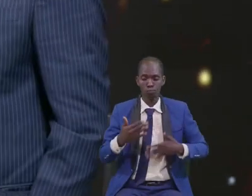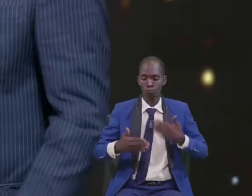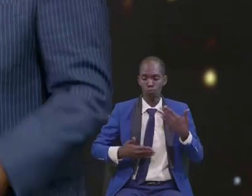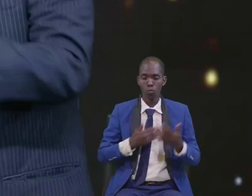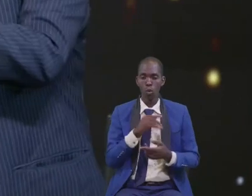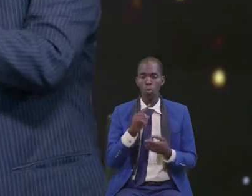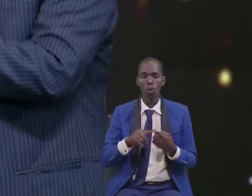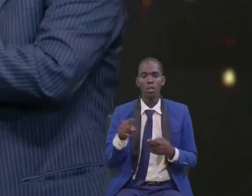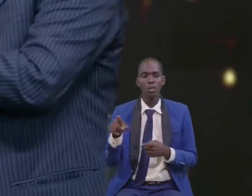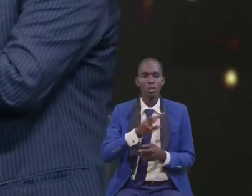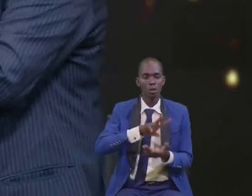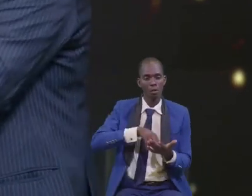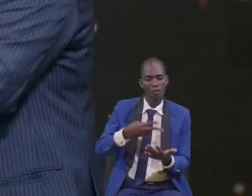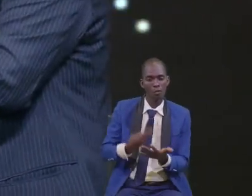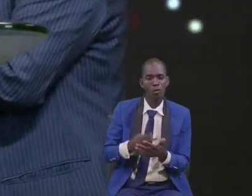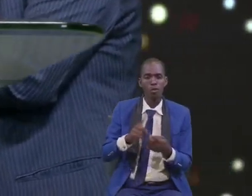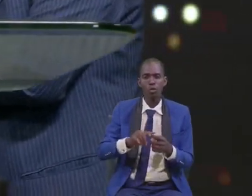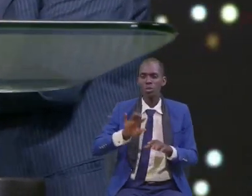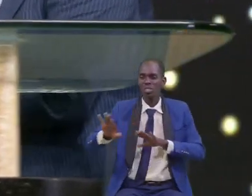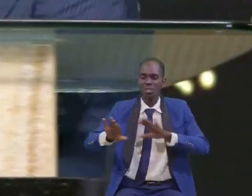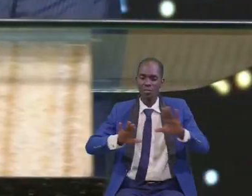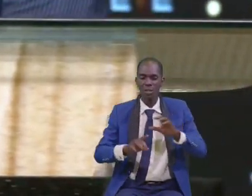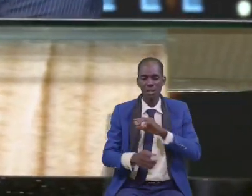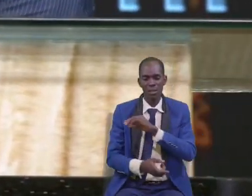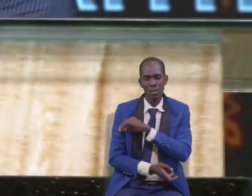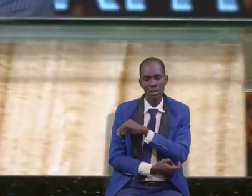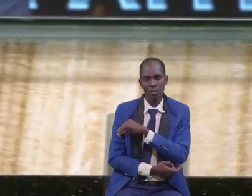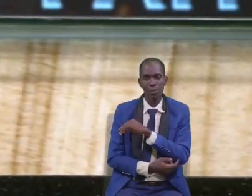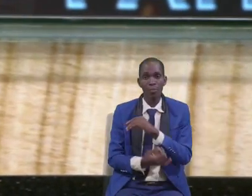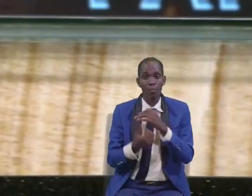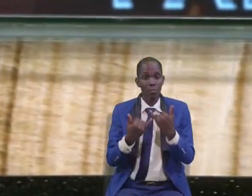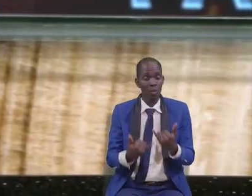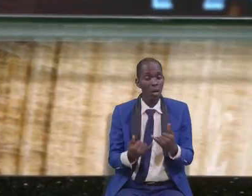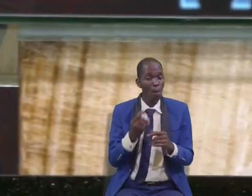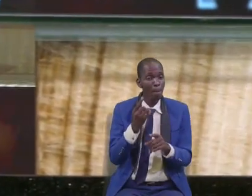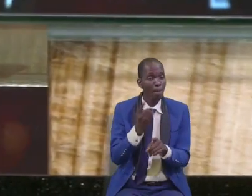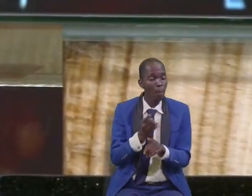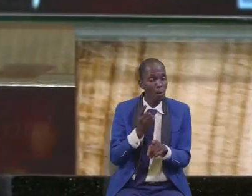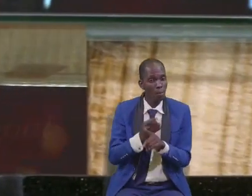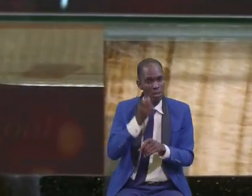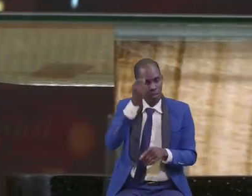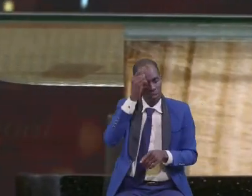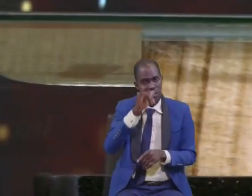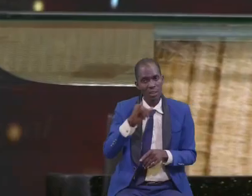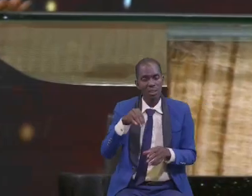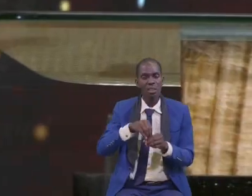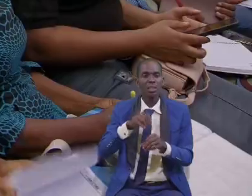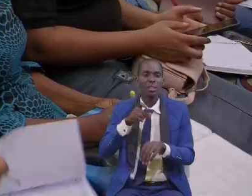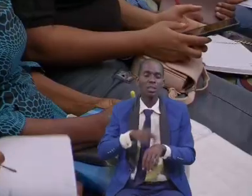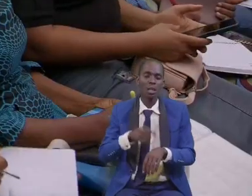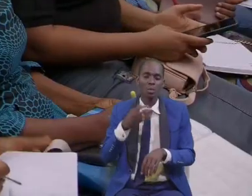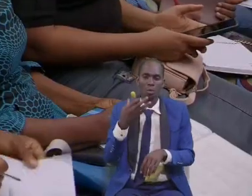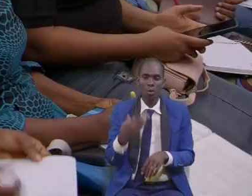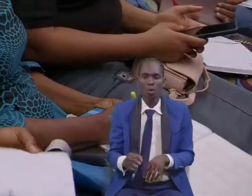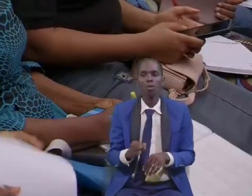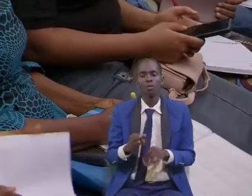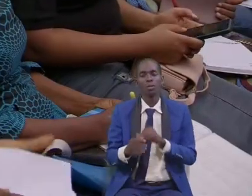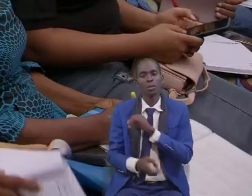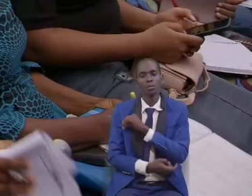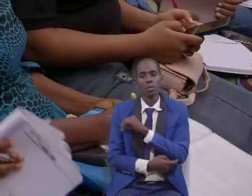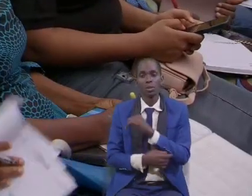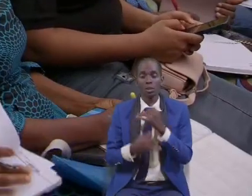diverse temptations. We're looking at proper perception in times of temptation. Three things we're looking